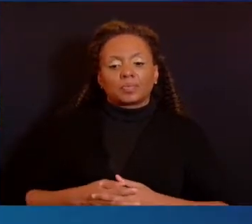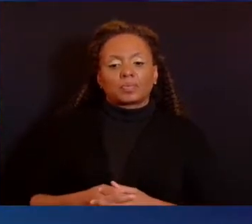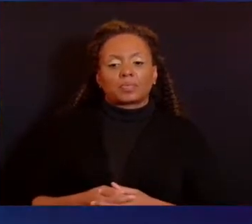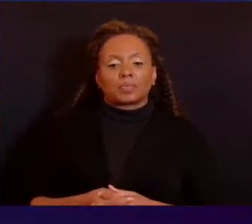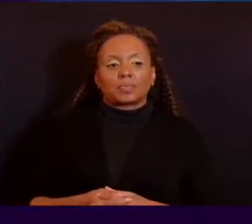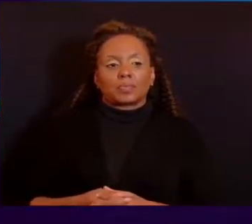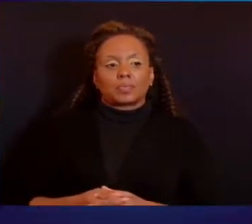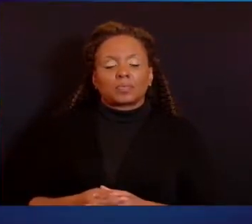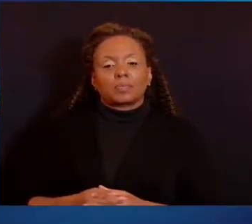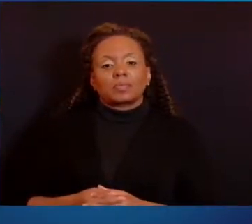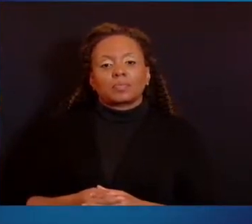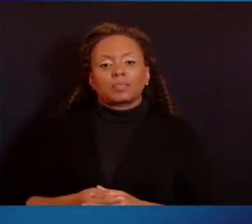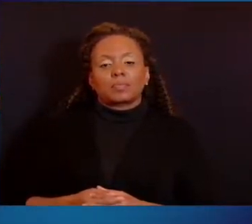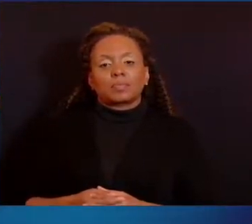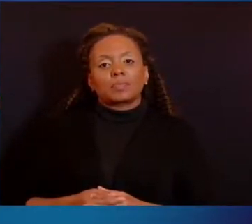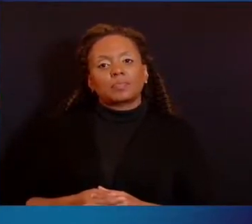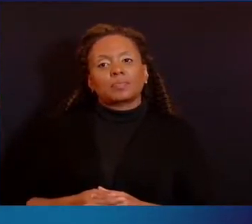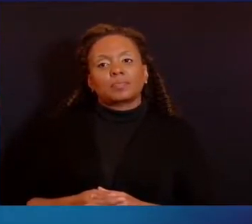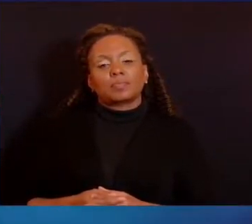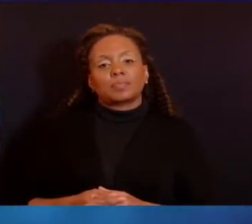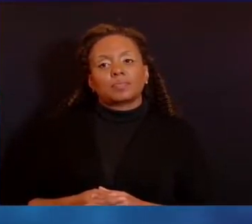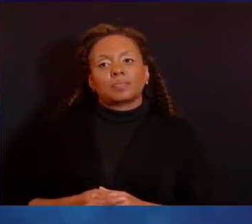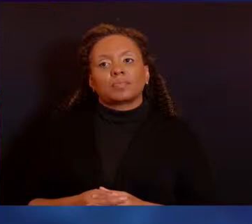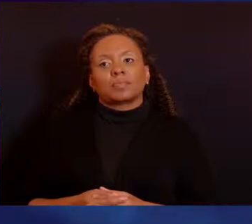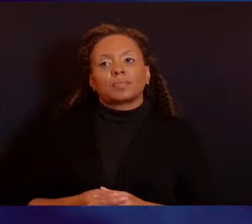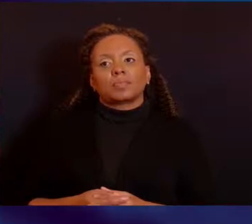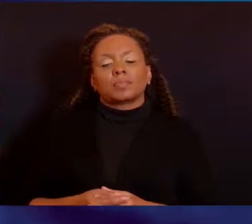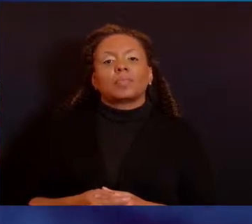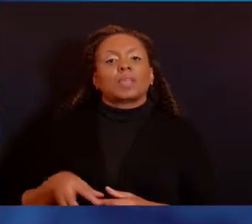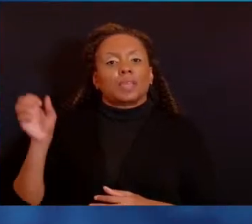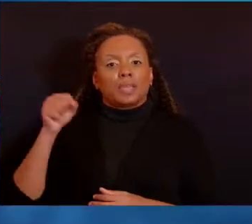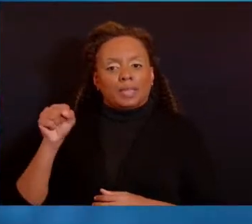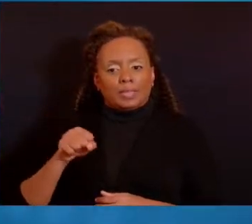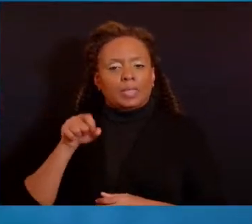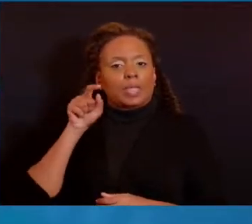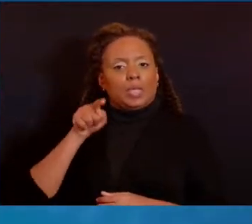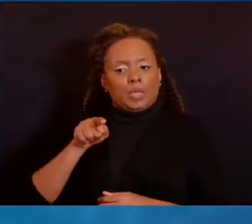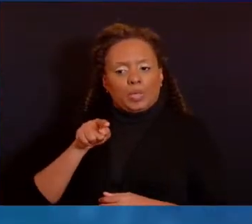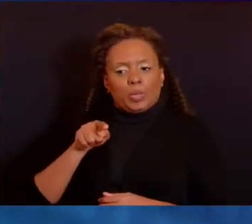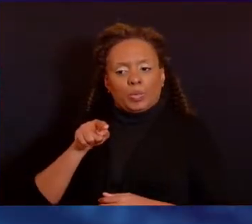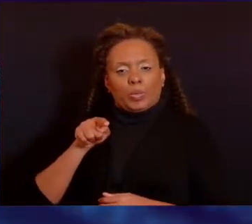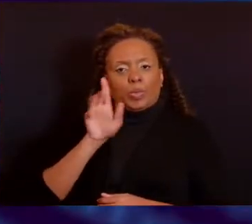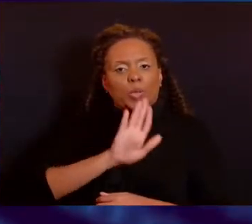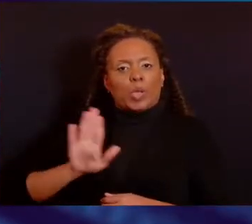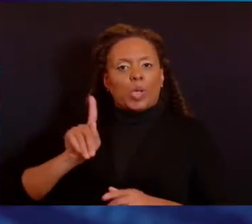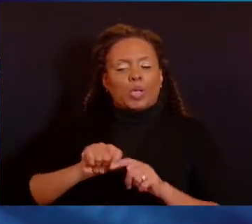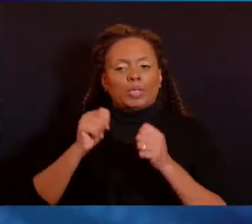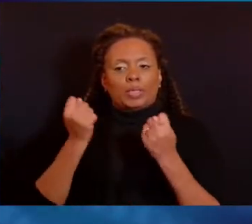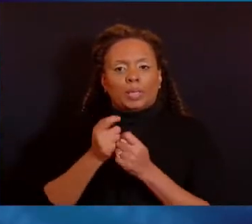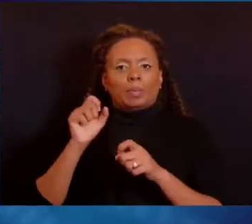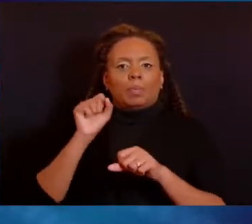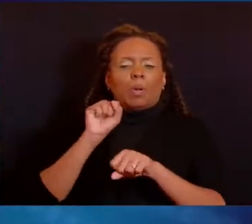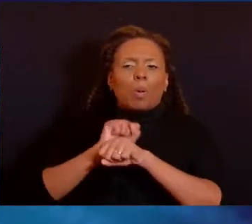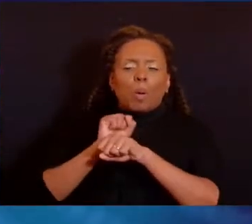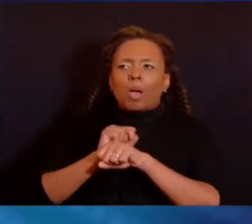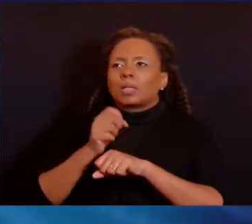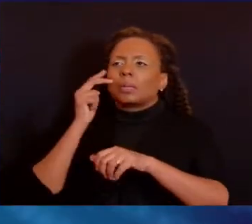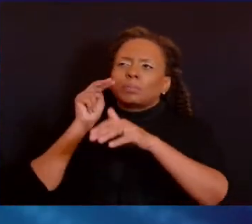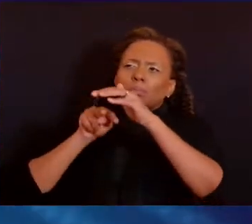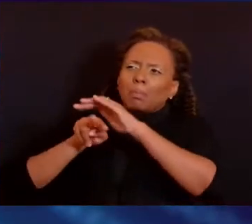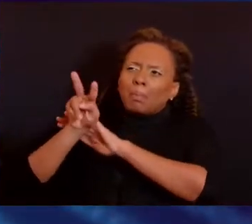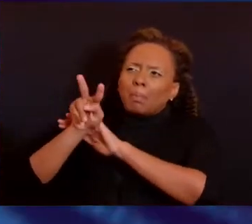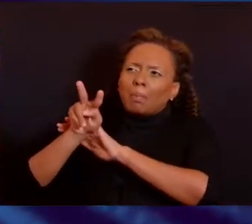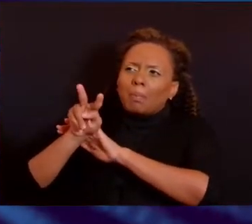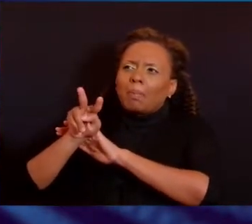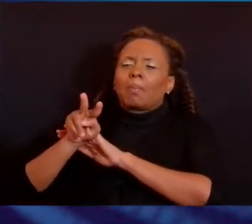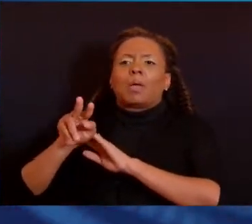forecasting hurricanes and everything, there's also a high level of science that allows you guys to know what happens as a hurricane develops.